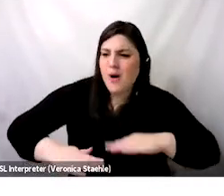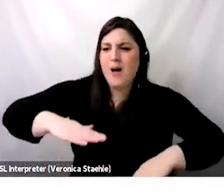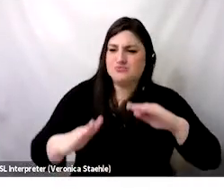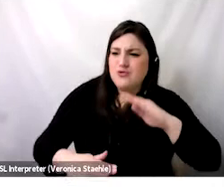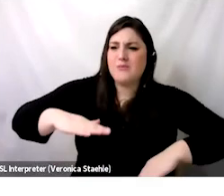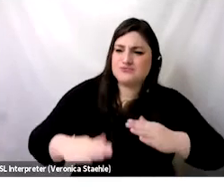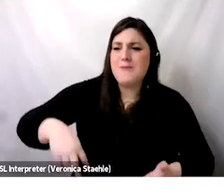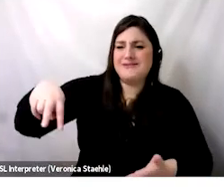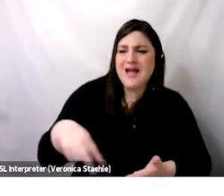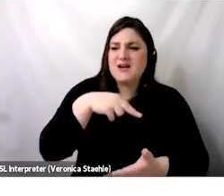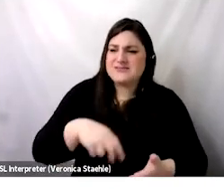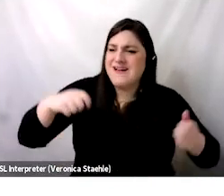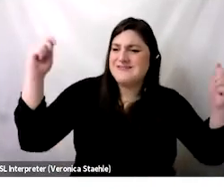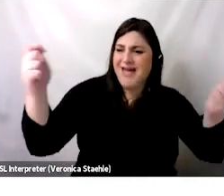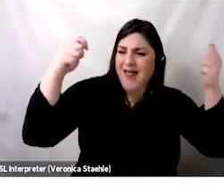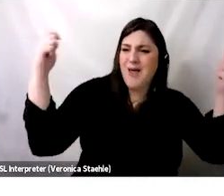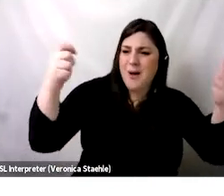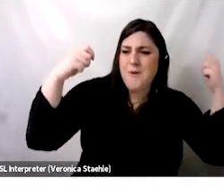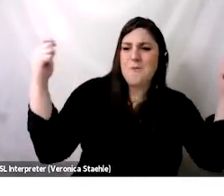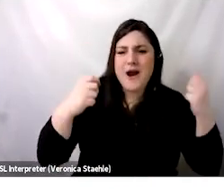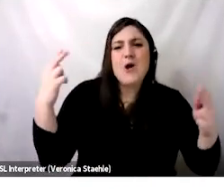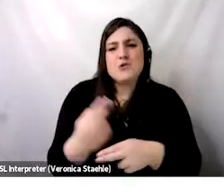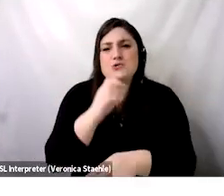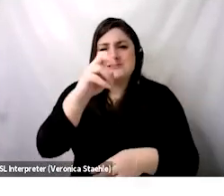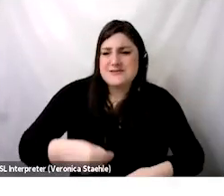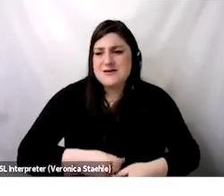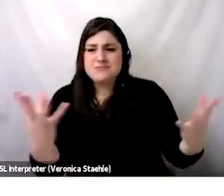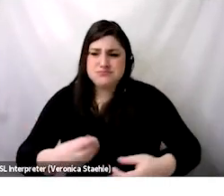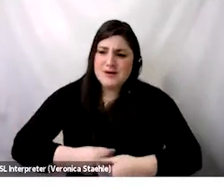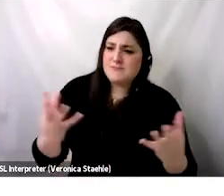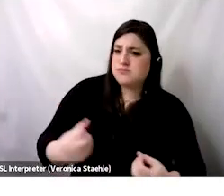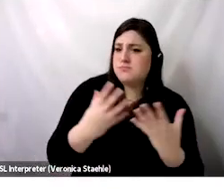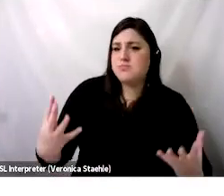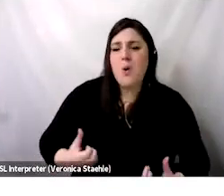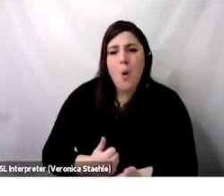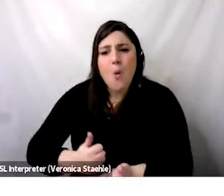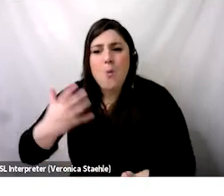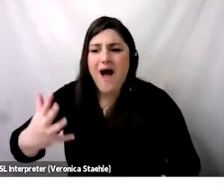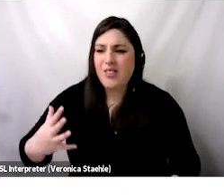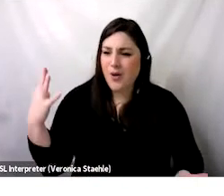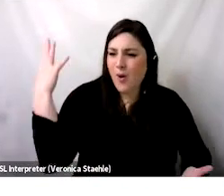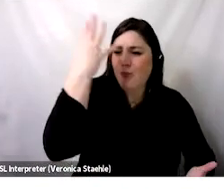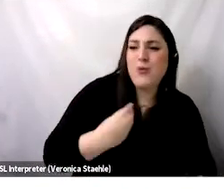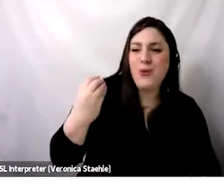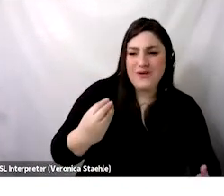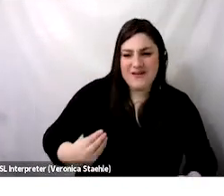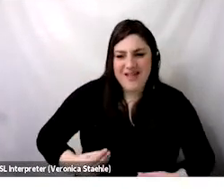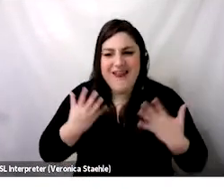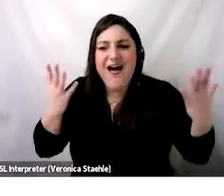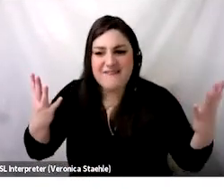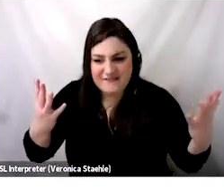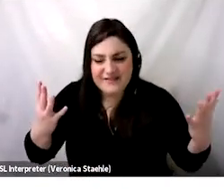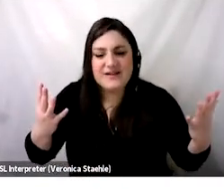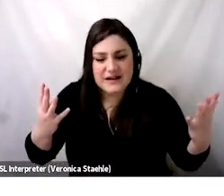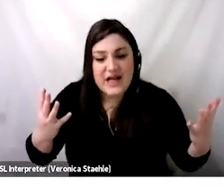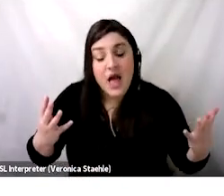wealth or adornment to accentuate beauty. Once their arrival in this new world, seeds